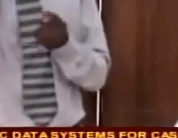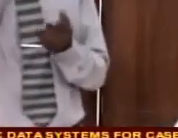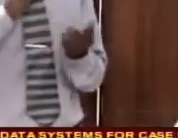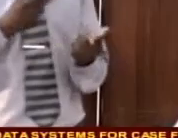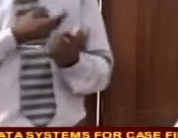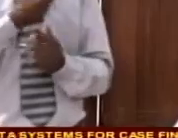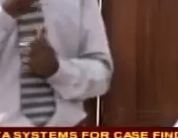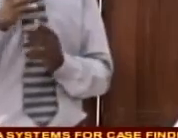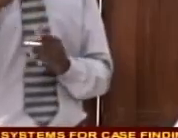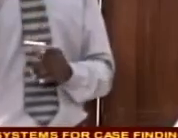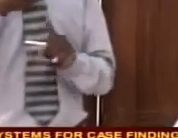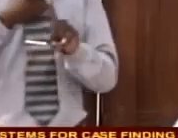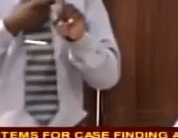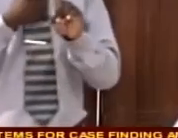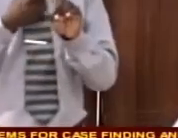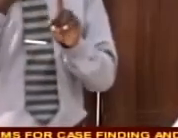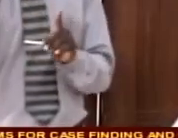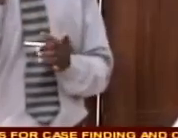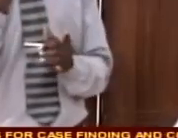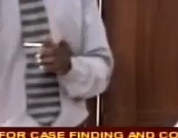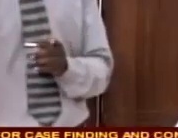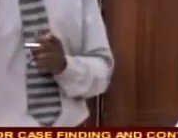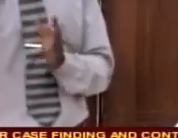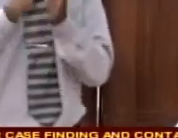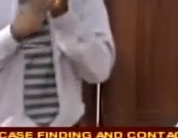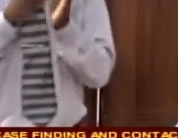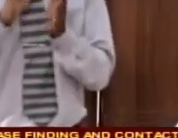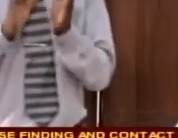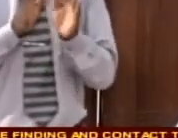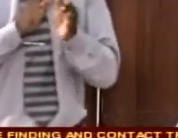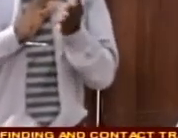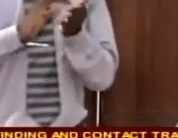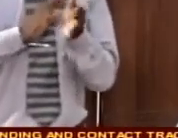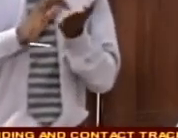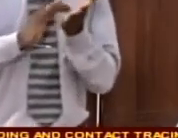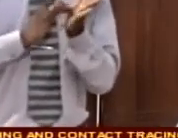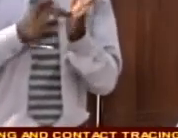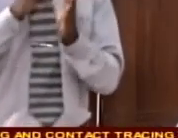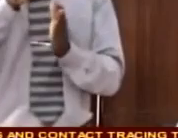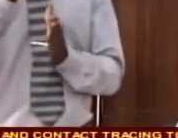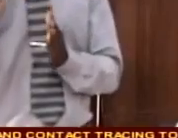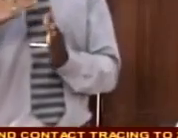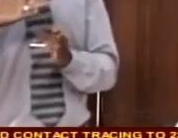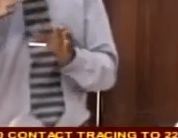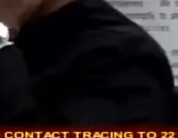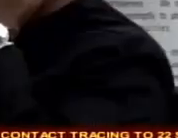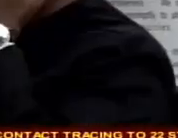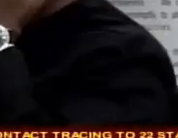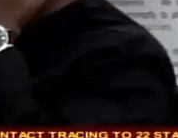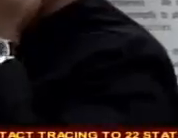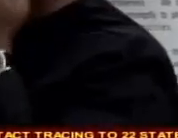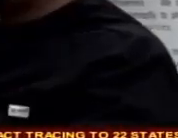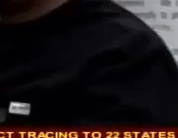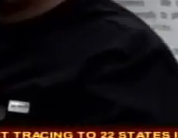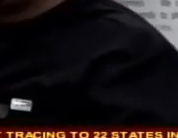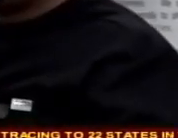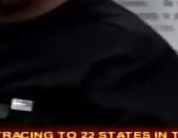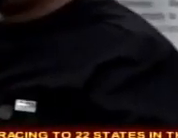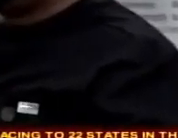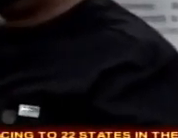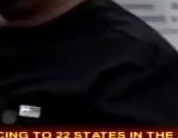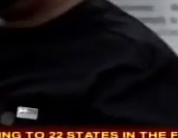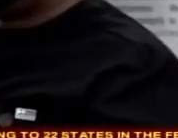last month, the Federal School of Medical Laboratory Science in Jos produced and donated hand sanitizer, which the Honorable Minister is quite aware